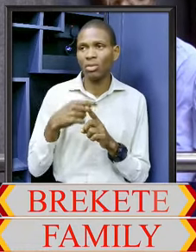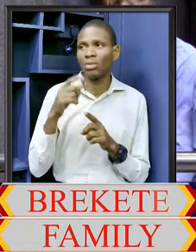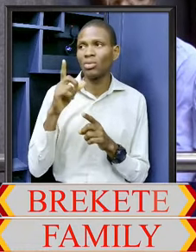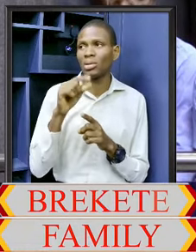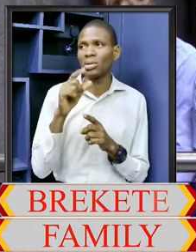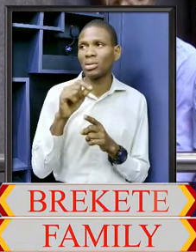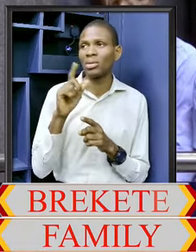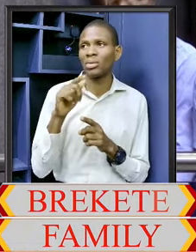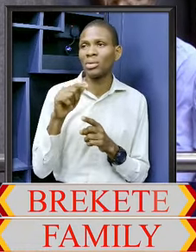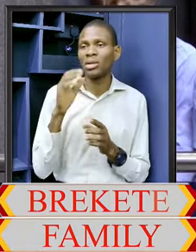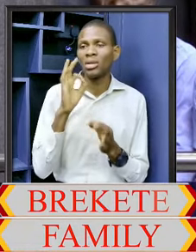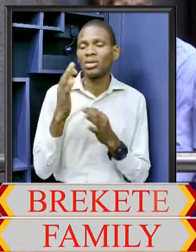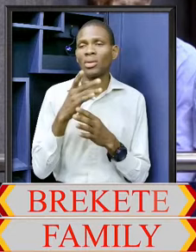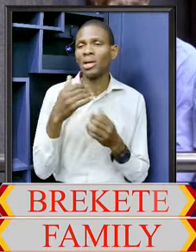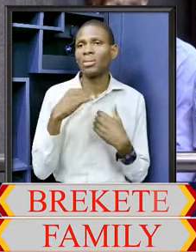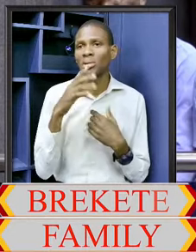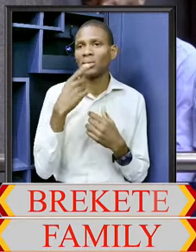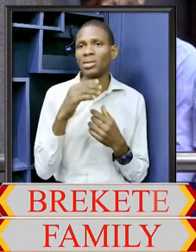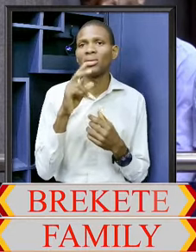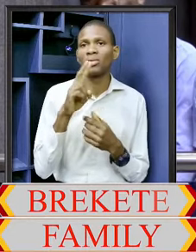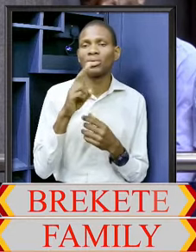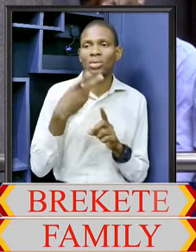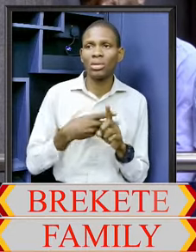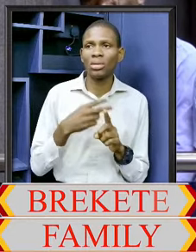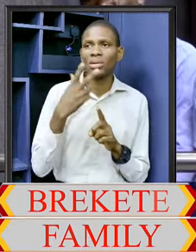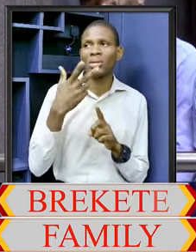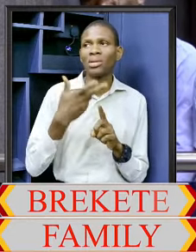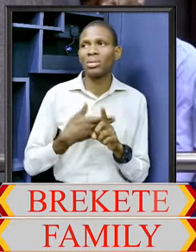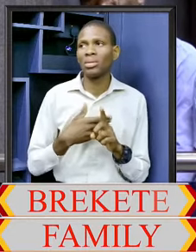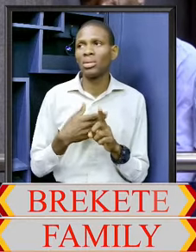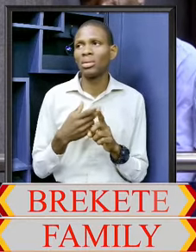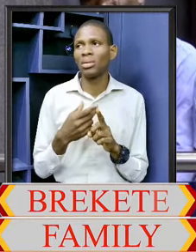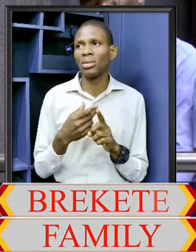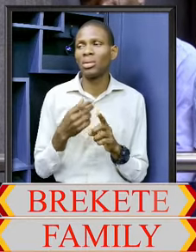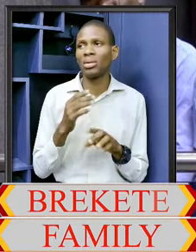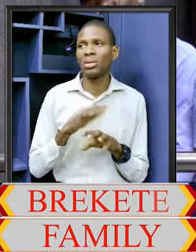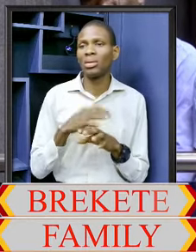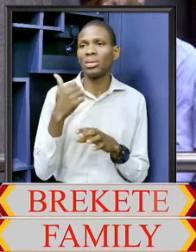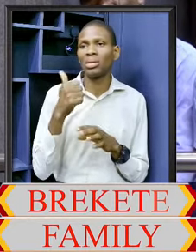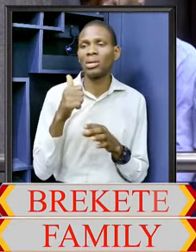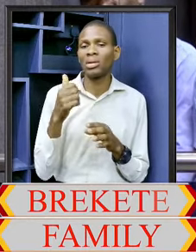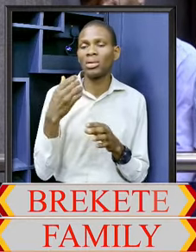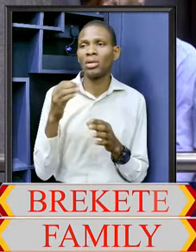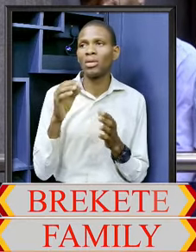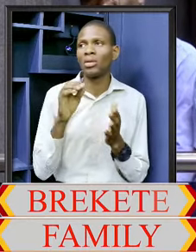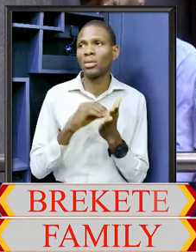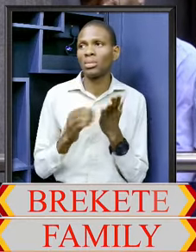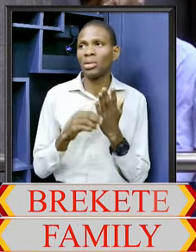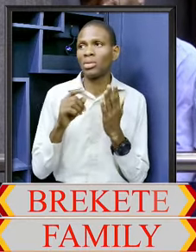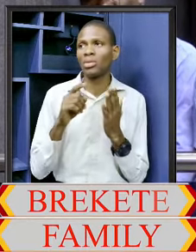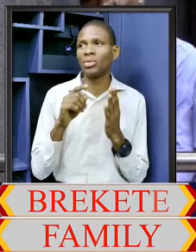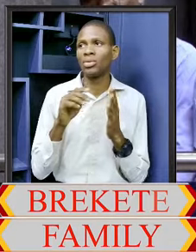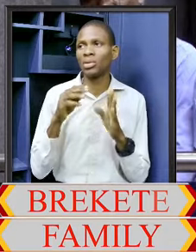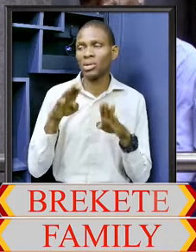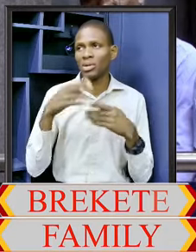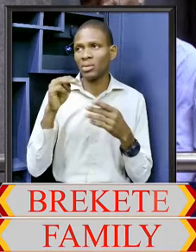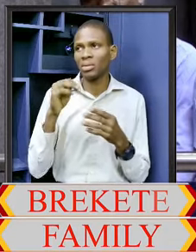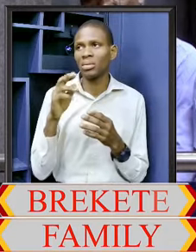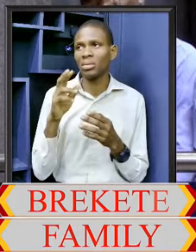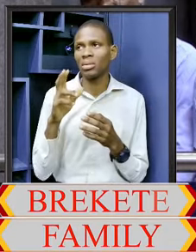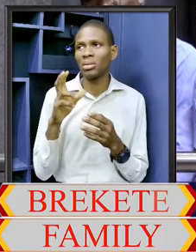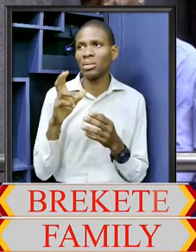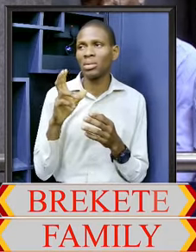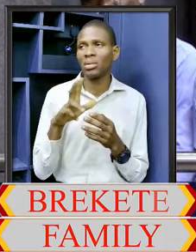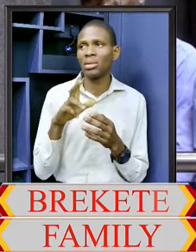somebody has been saying 2 months, 3 months. Even on the 10th of October, you people gave him 31st. But